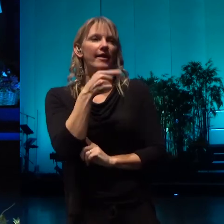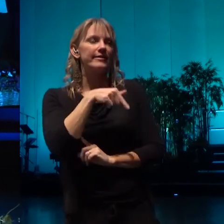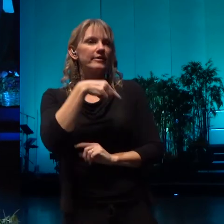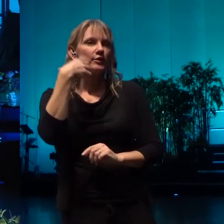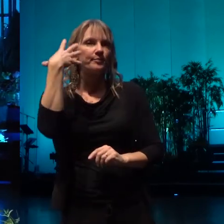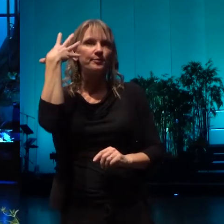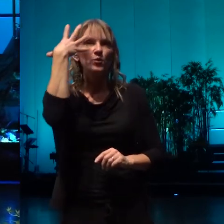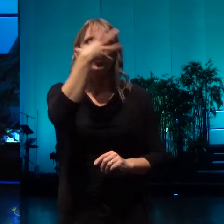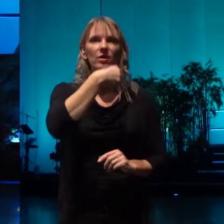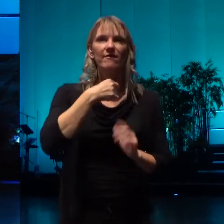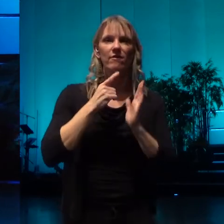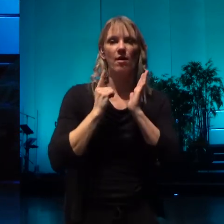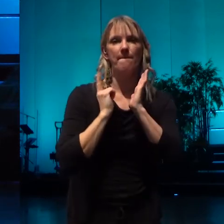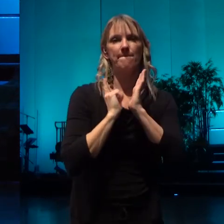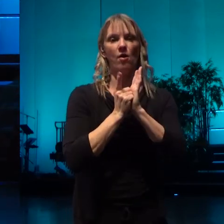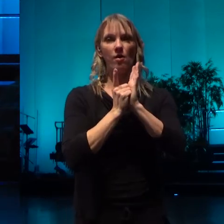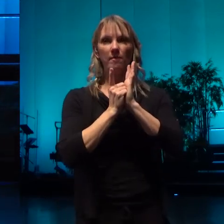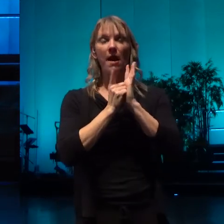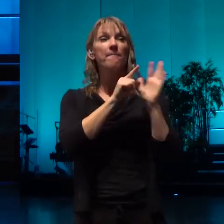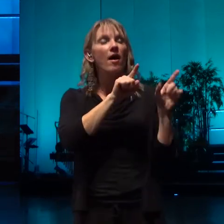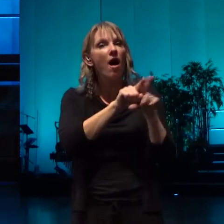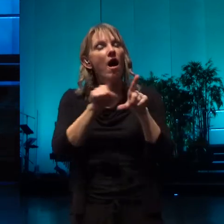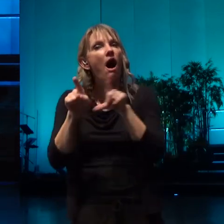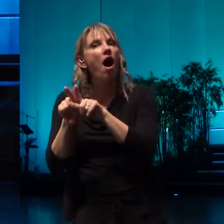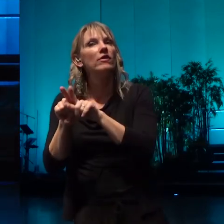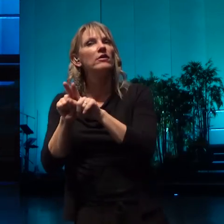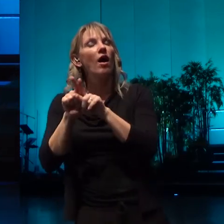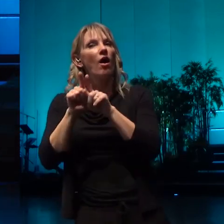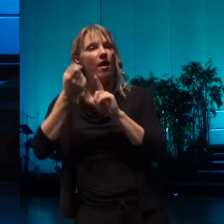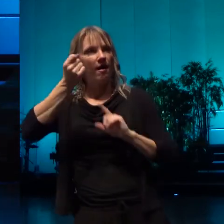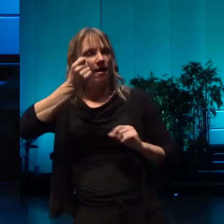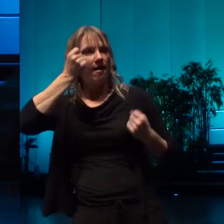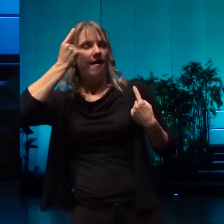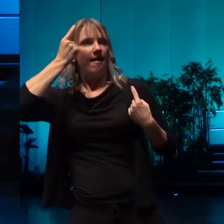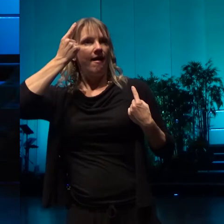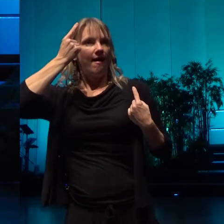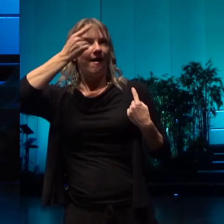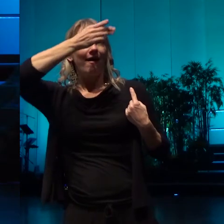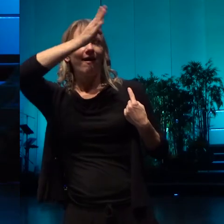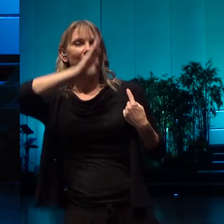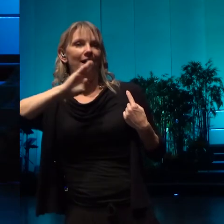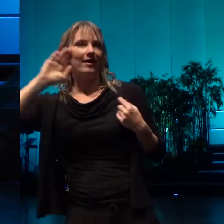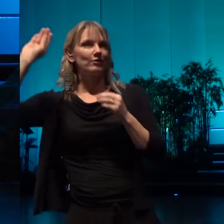beautiful moment, but there was a realization of God's grace in that moment that